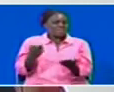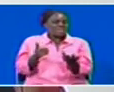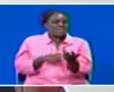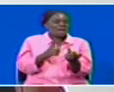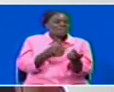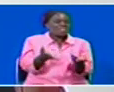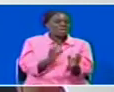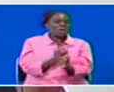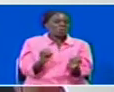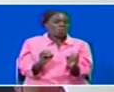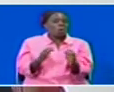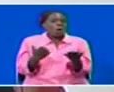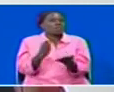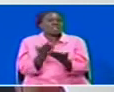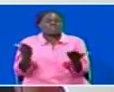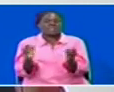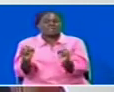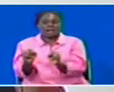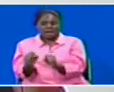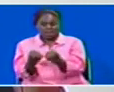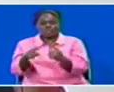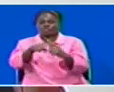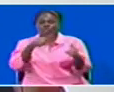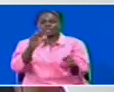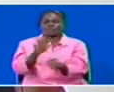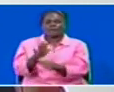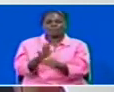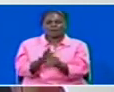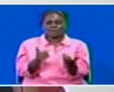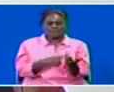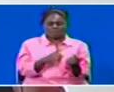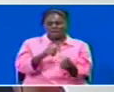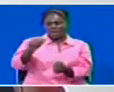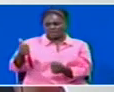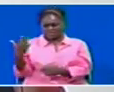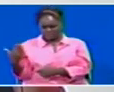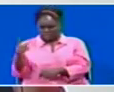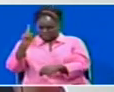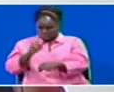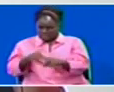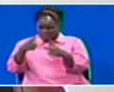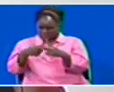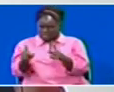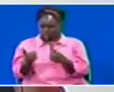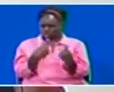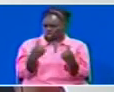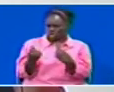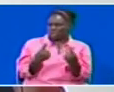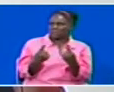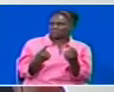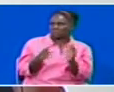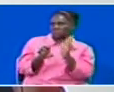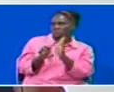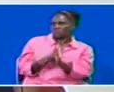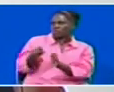there, or something has happened to kill that tyranny of numbers. Okay. The other thing is, when you begin to say things like, you